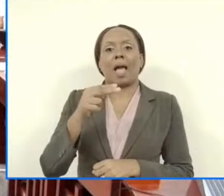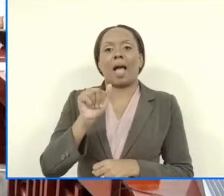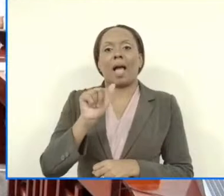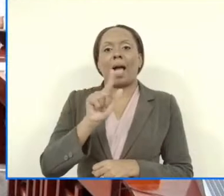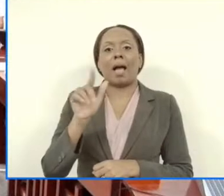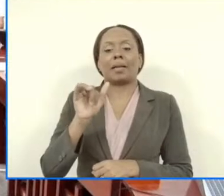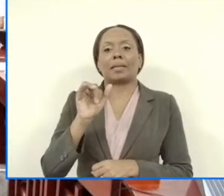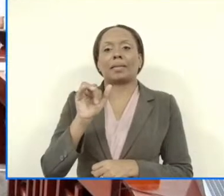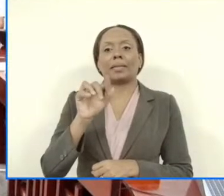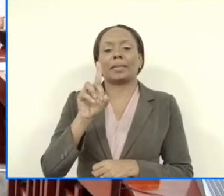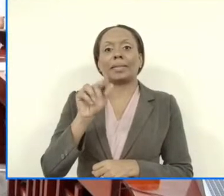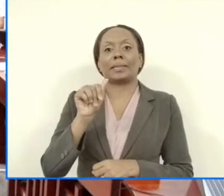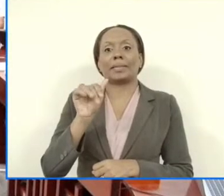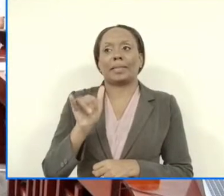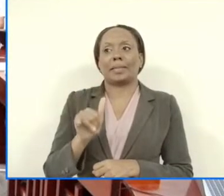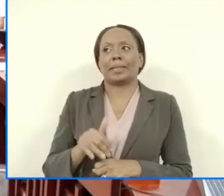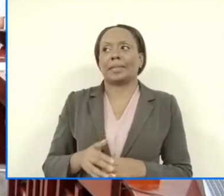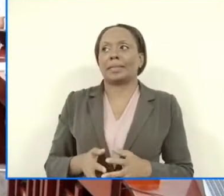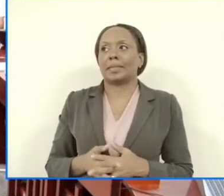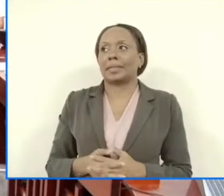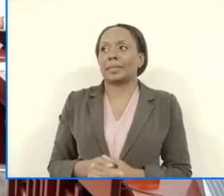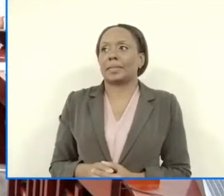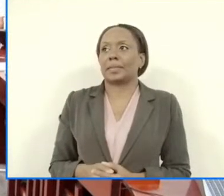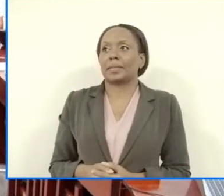are with full restoration.